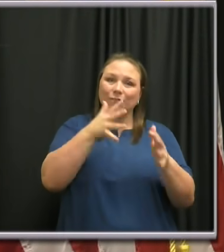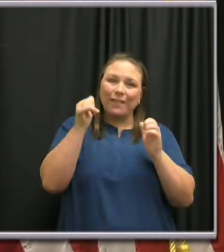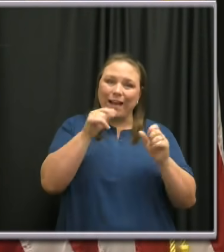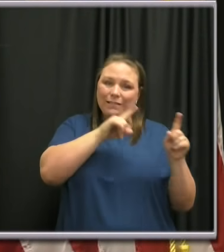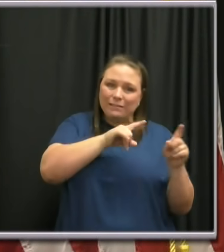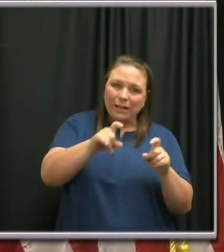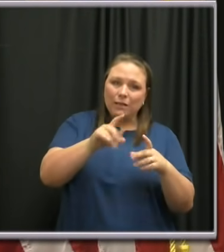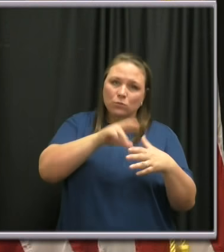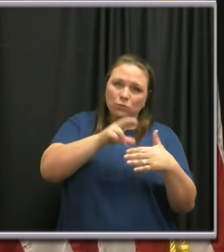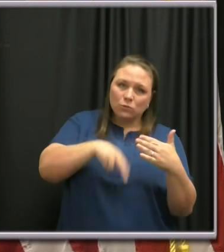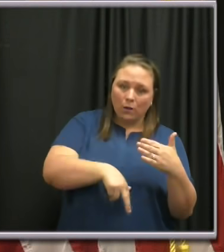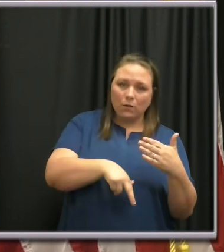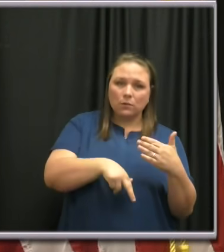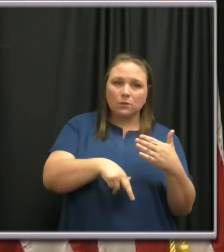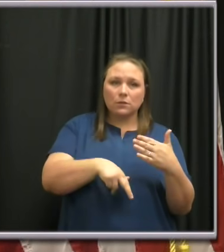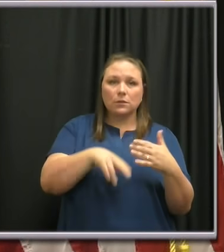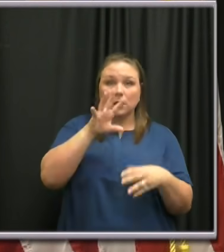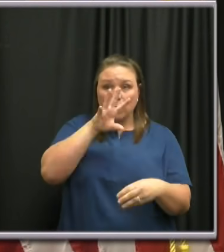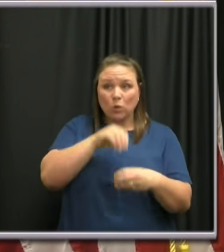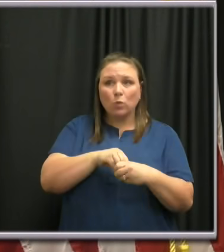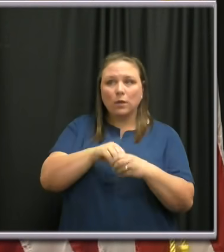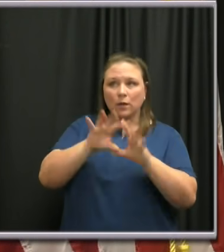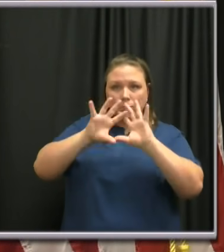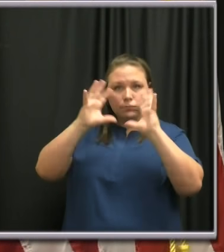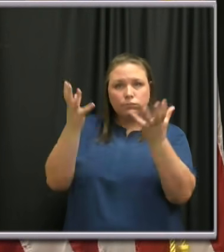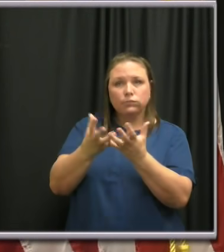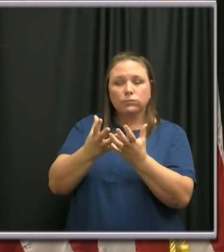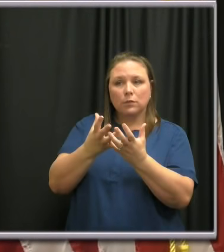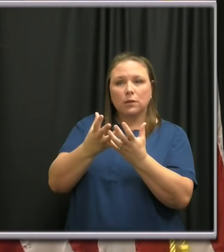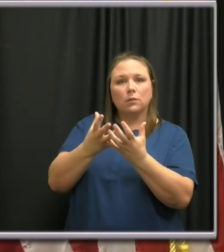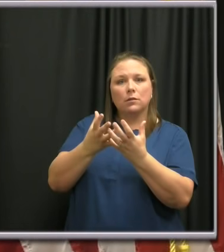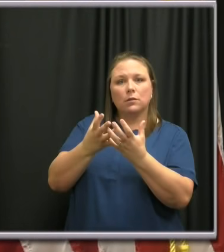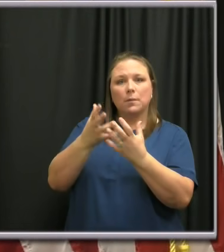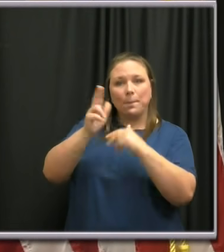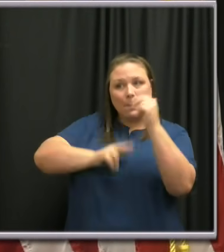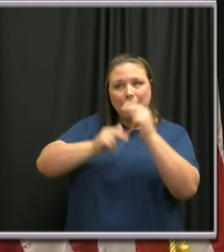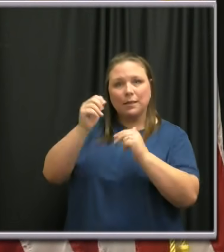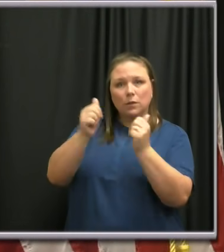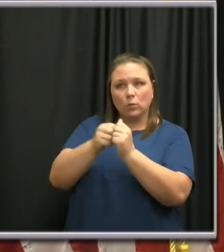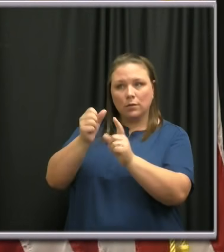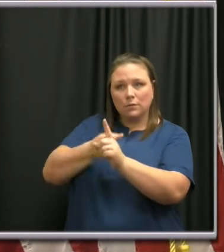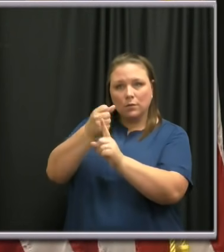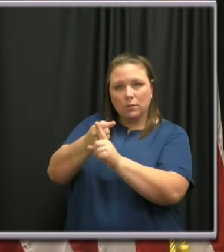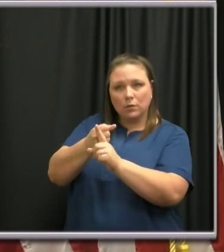contacts, including entire facilities where there have been exposures and entire households where cases